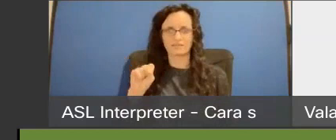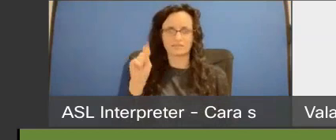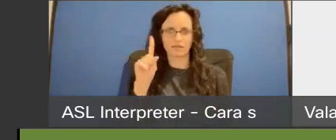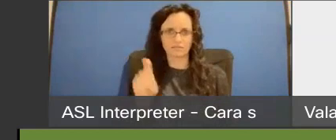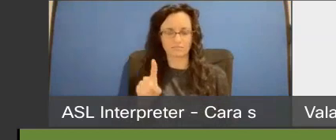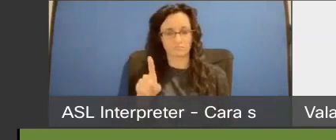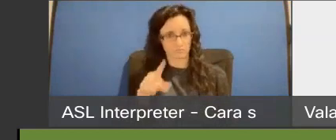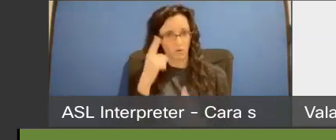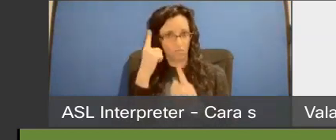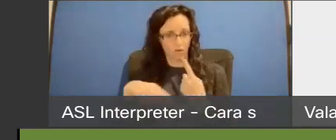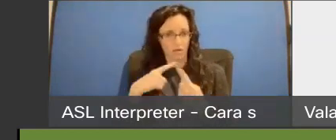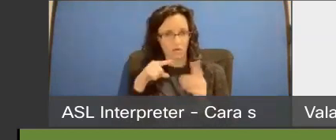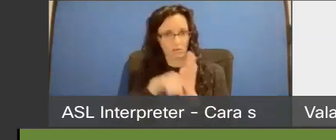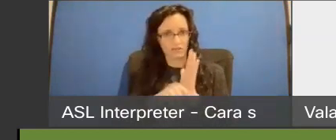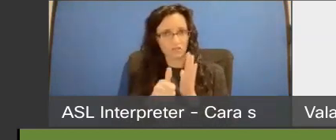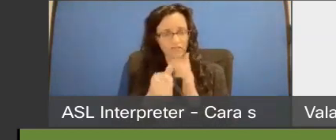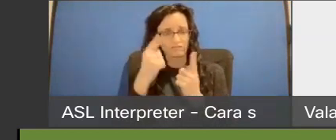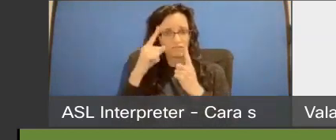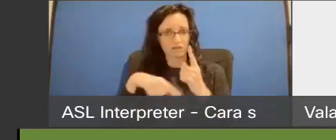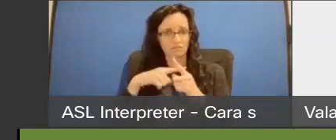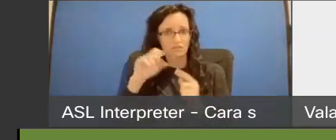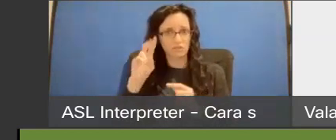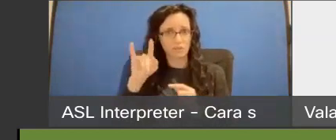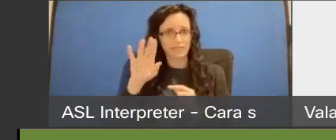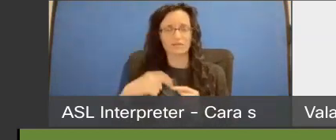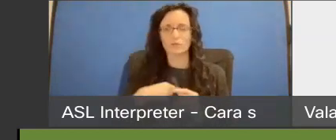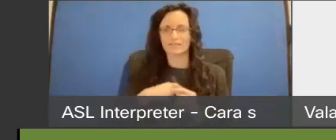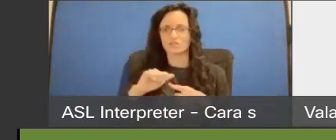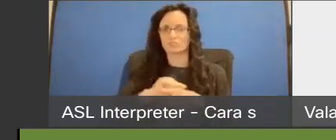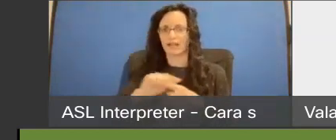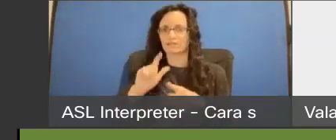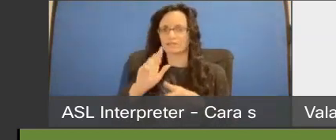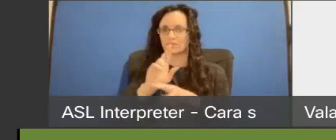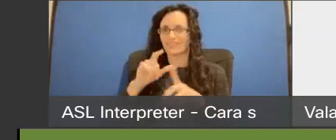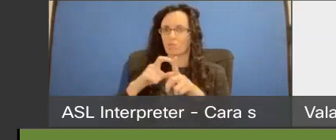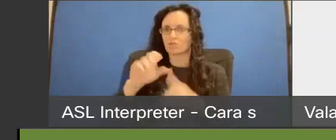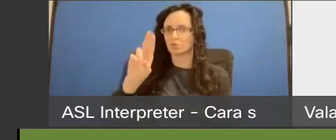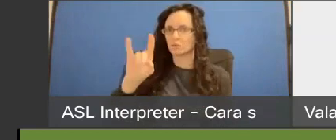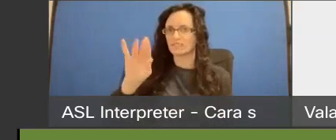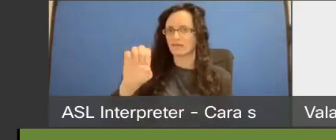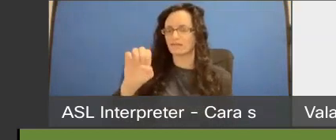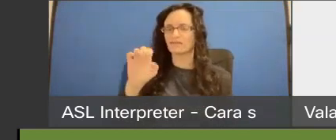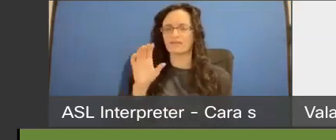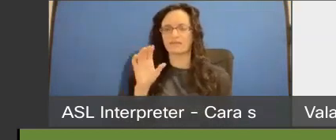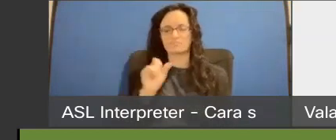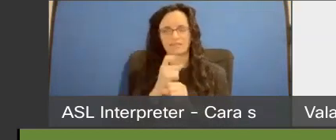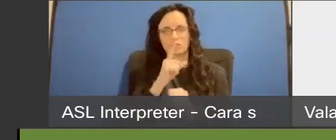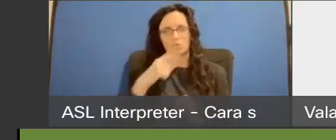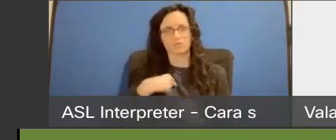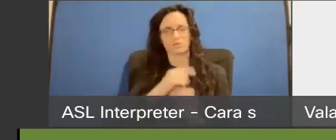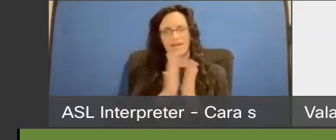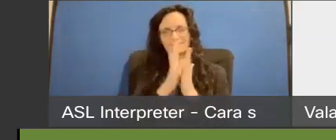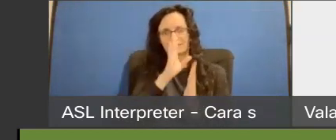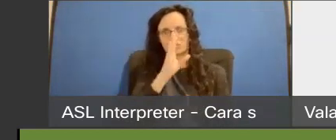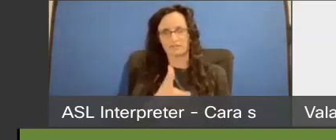killing yourself? Have you had thoughts about suicide? We need to practice using the S word and really making sure we're asking directly.